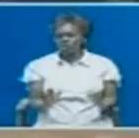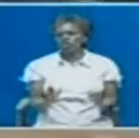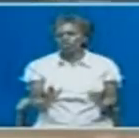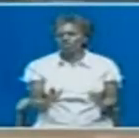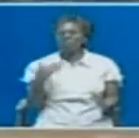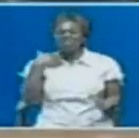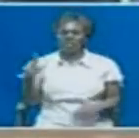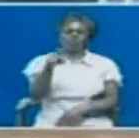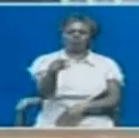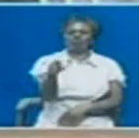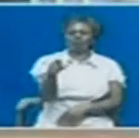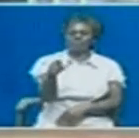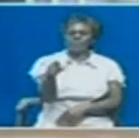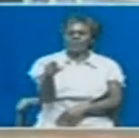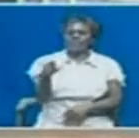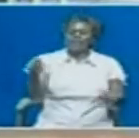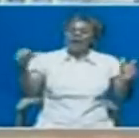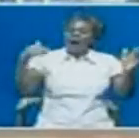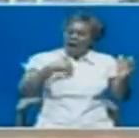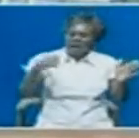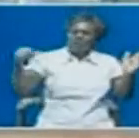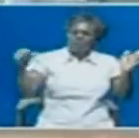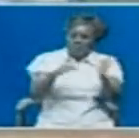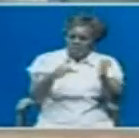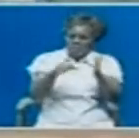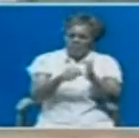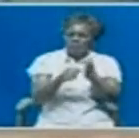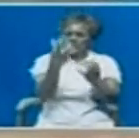they hate on you. And we have a problem, we have a syndrome of